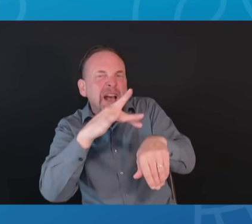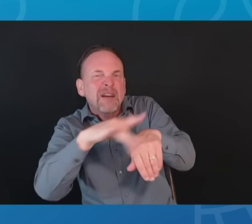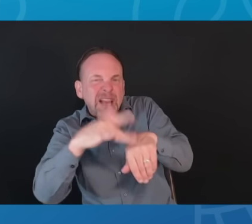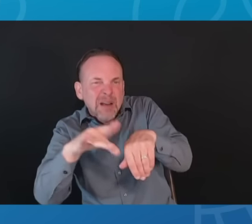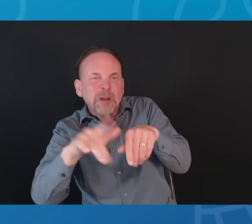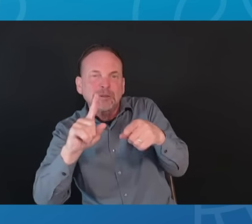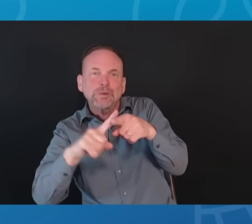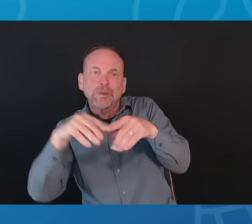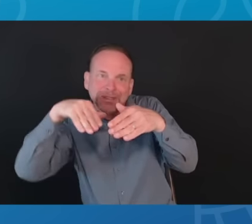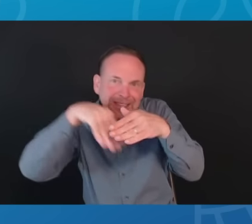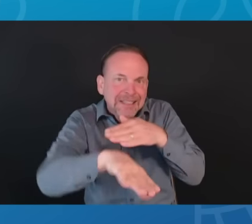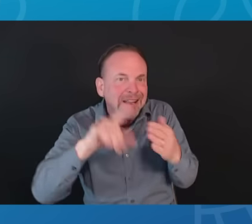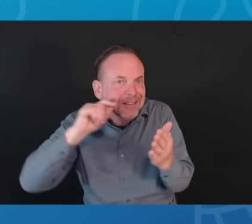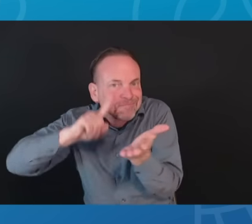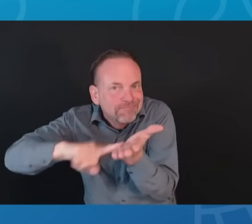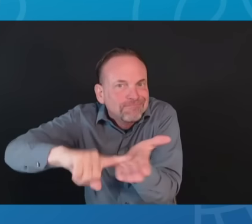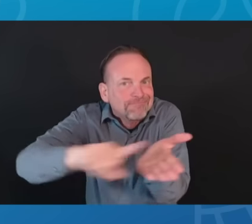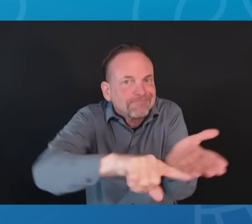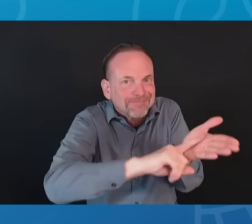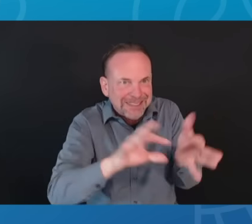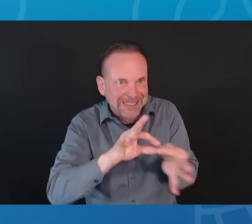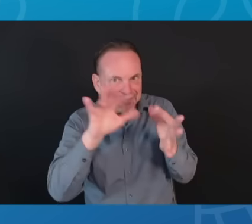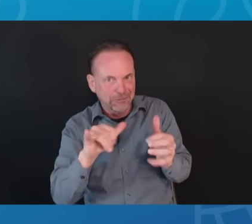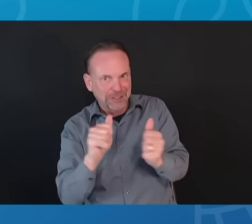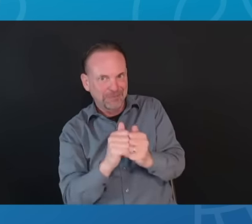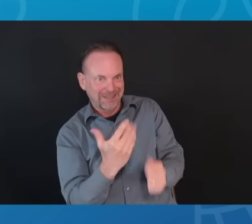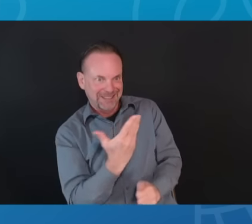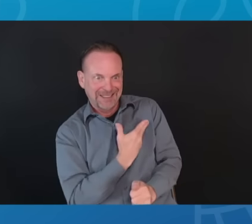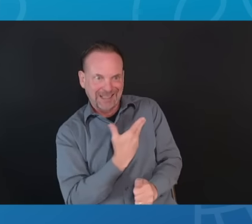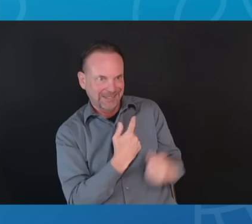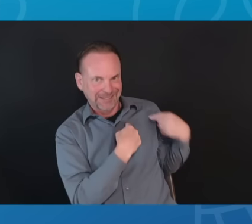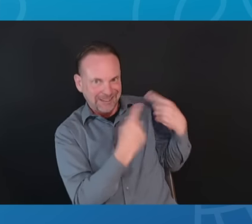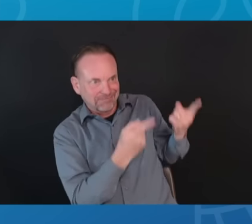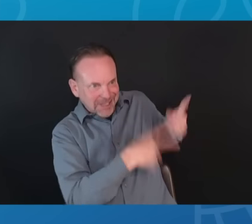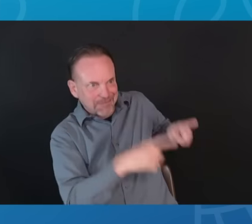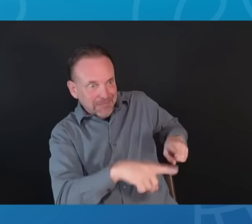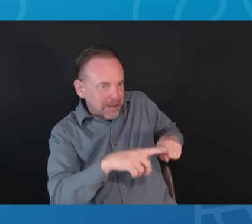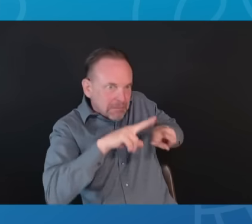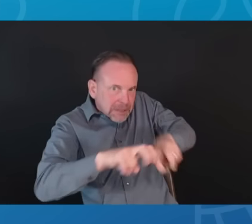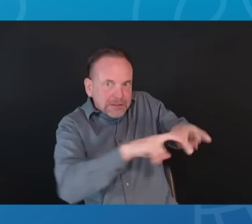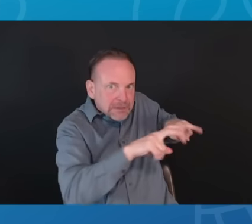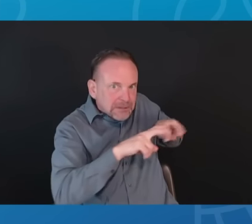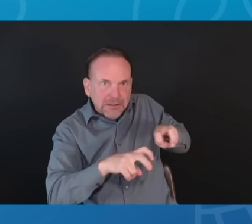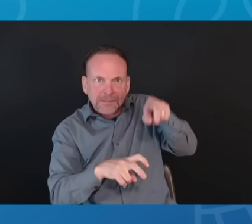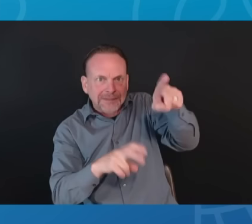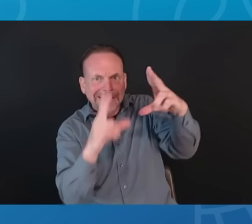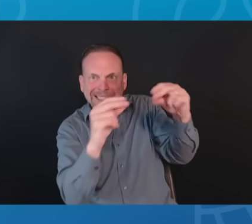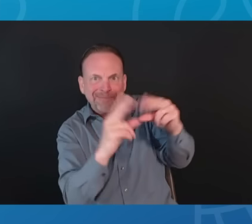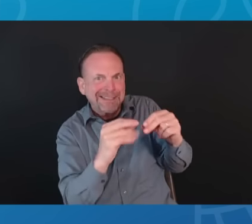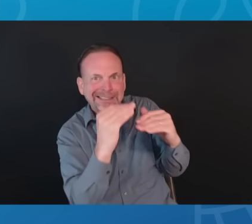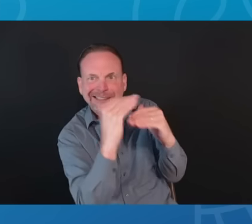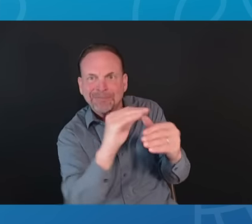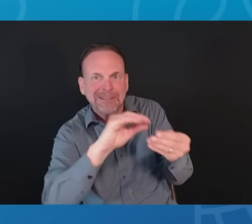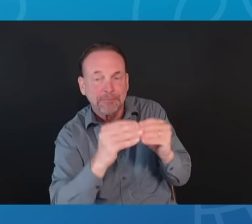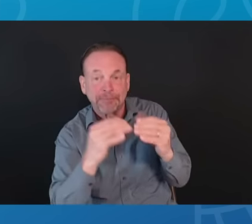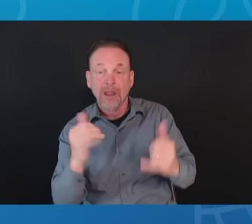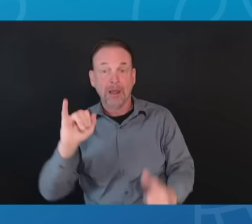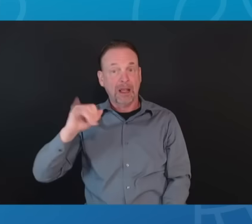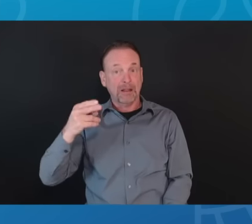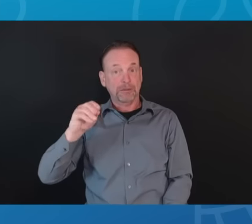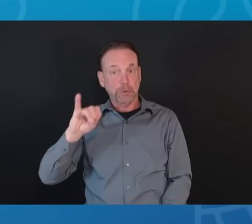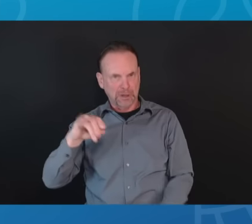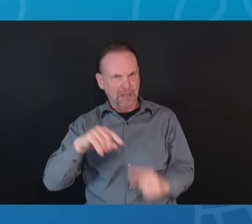Gaza. So are you... We'll ask you about these potential IHL violations of Israeli offensive since